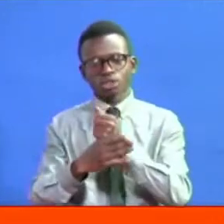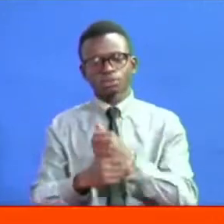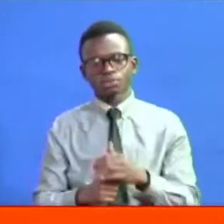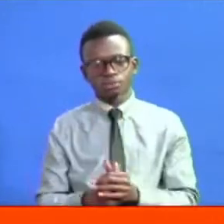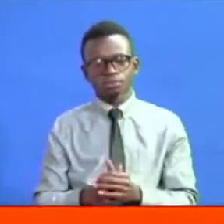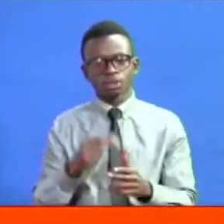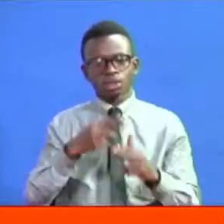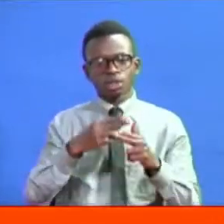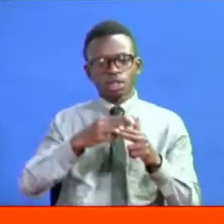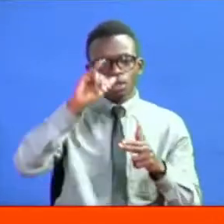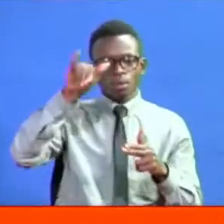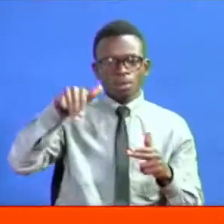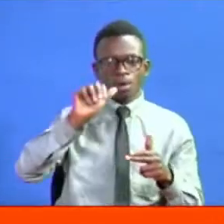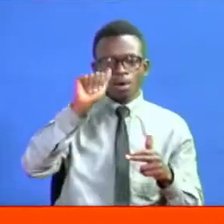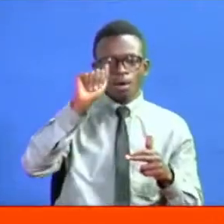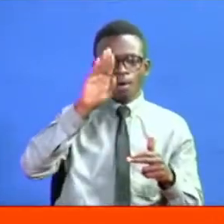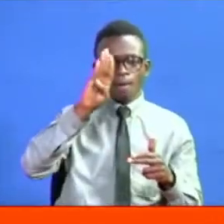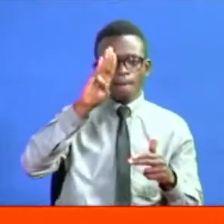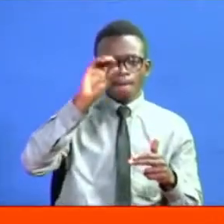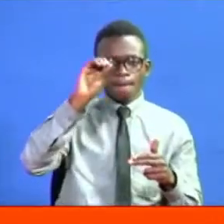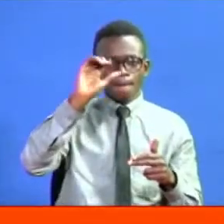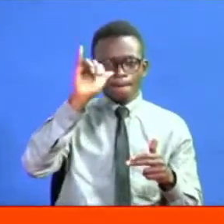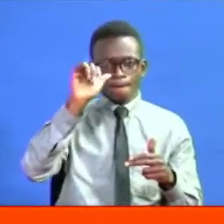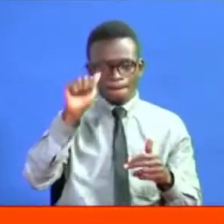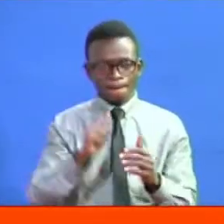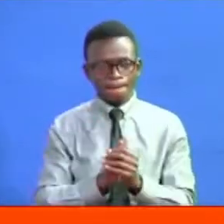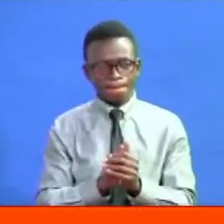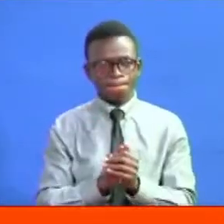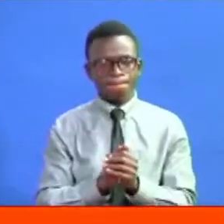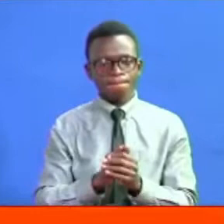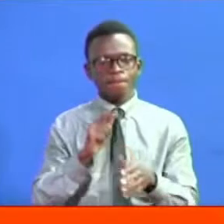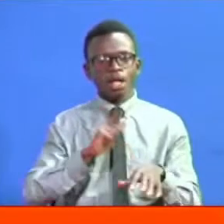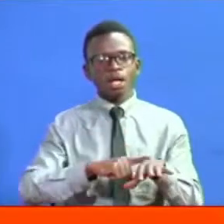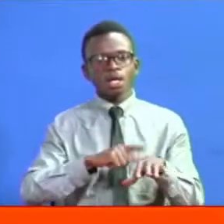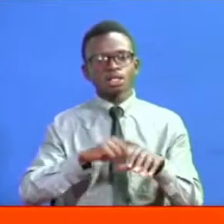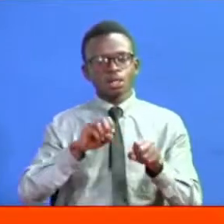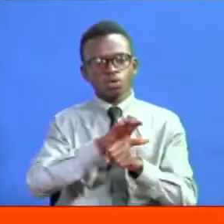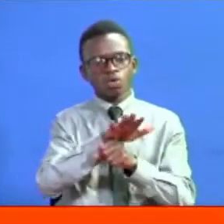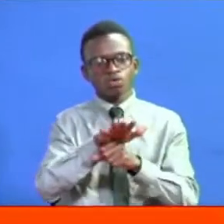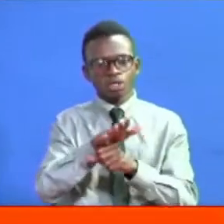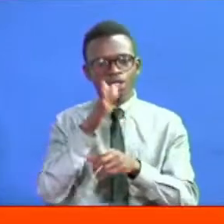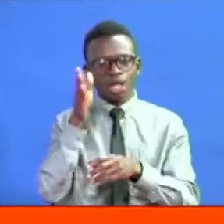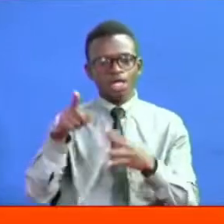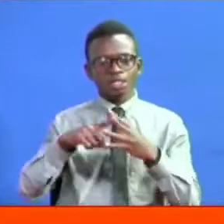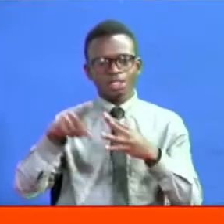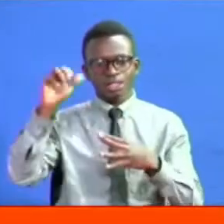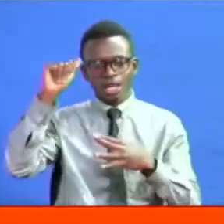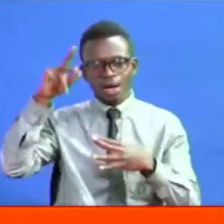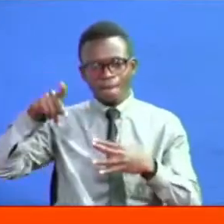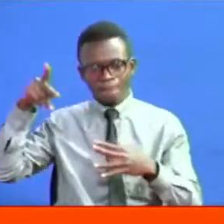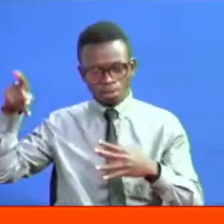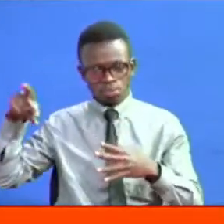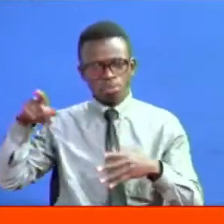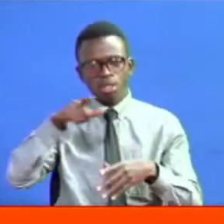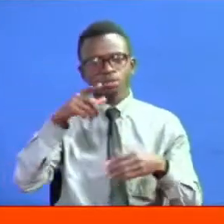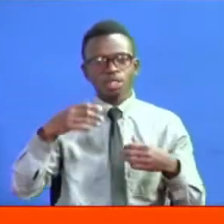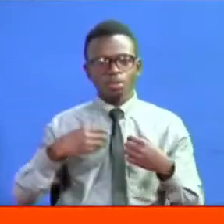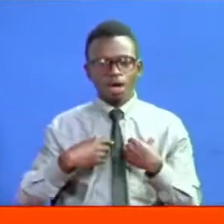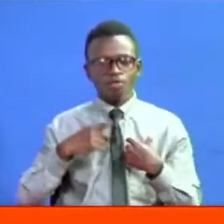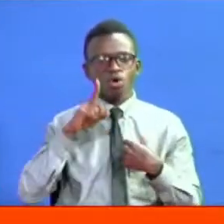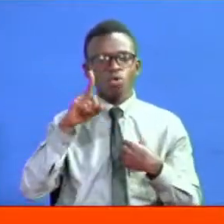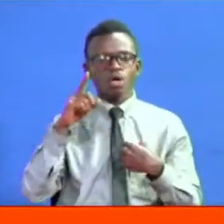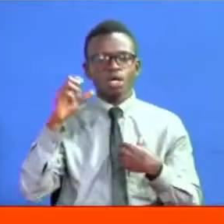as jaboya. Launched during the COVID pandemic, Aquareg says it has about 150